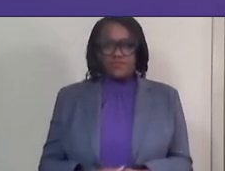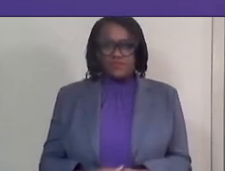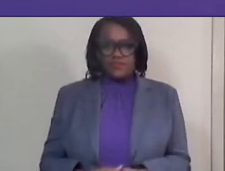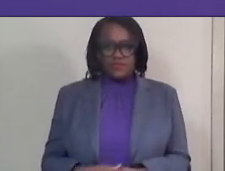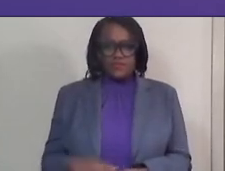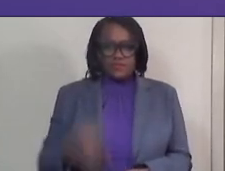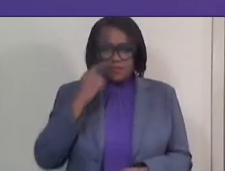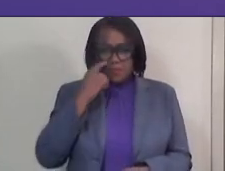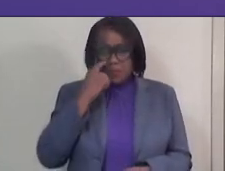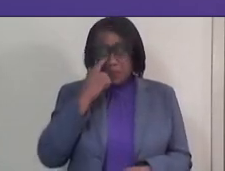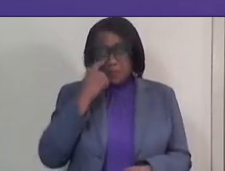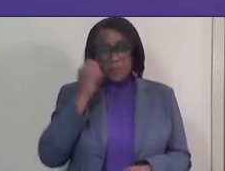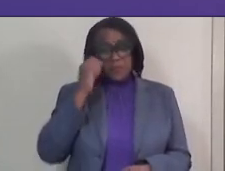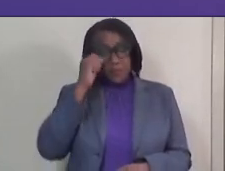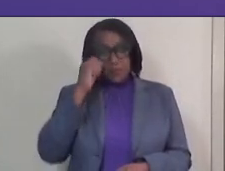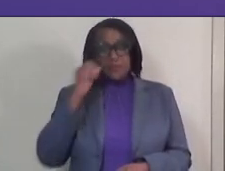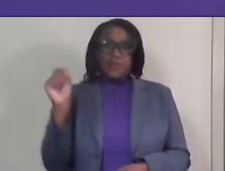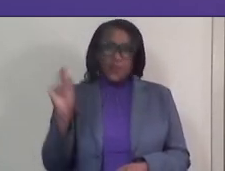Okay.